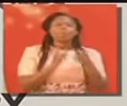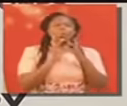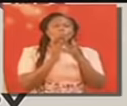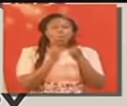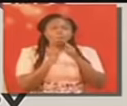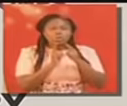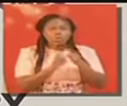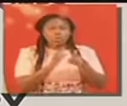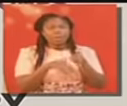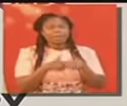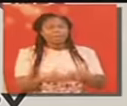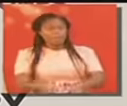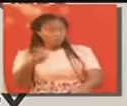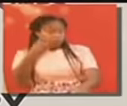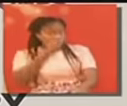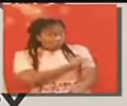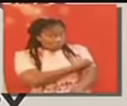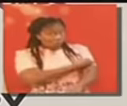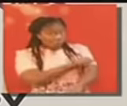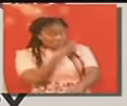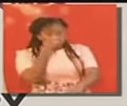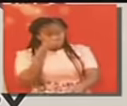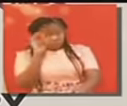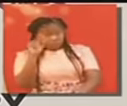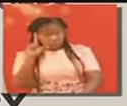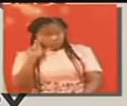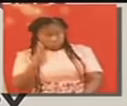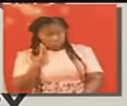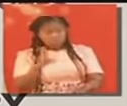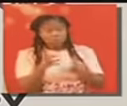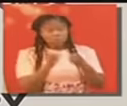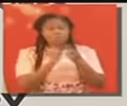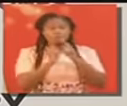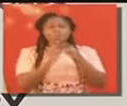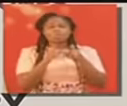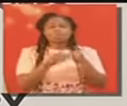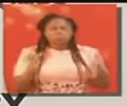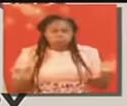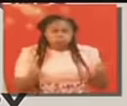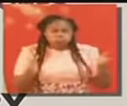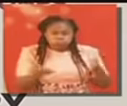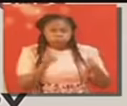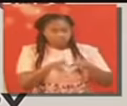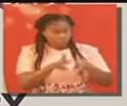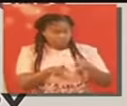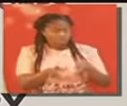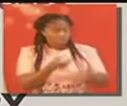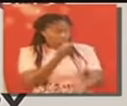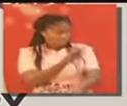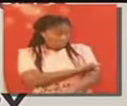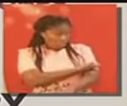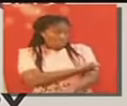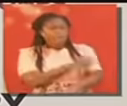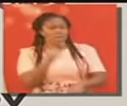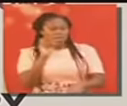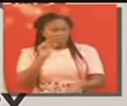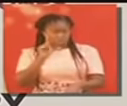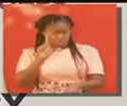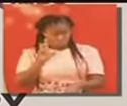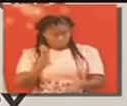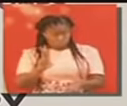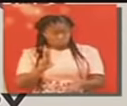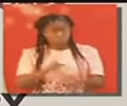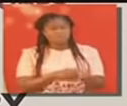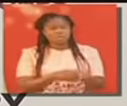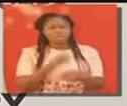vaccination drive, because what we are trying to do, the global community is now adopting this word of a twindemic.